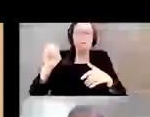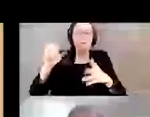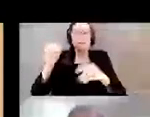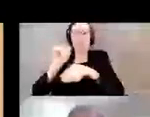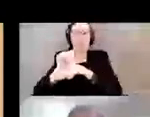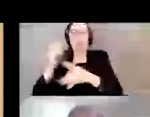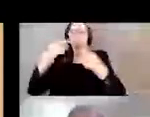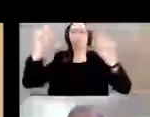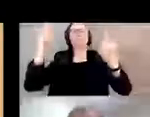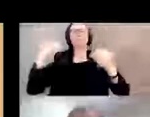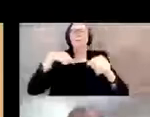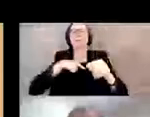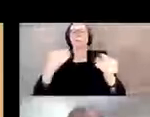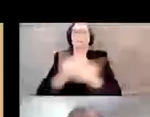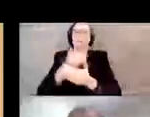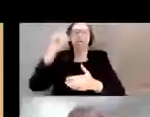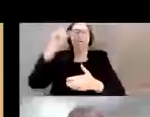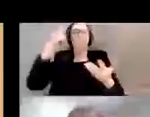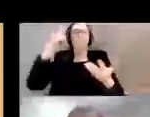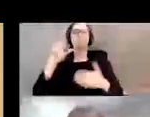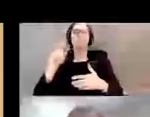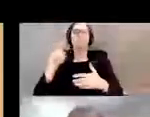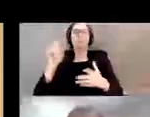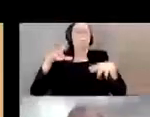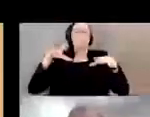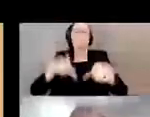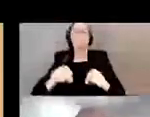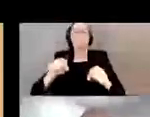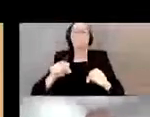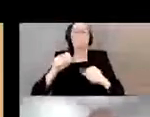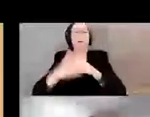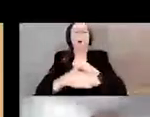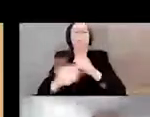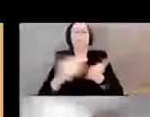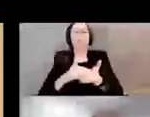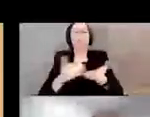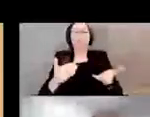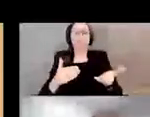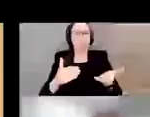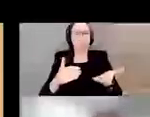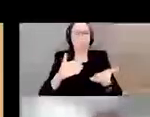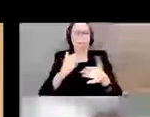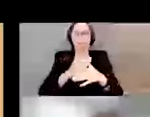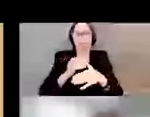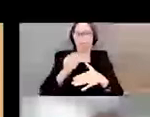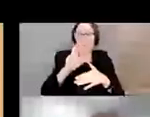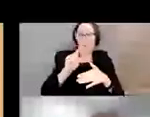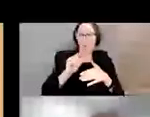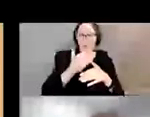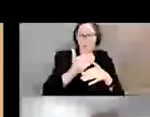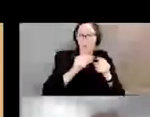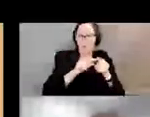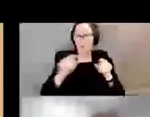government. They declare that the Taliban has taken the country back over. And between August 15th and